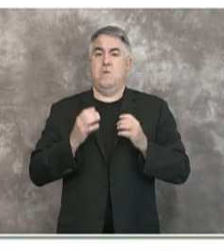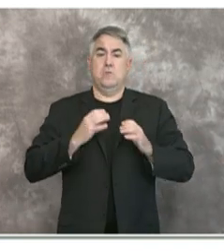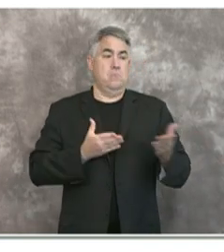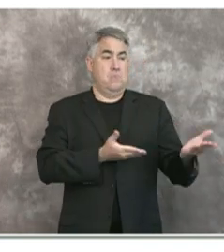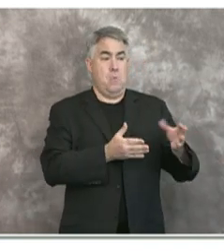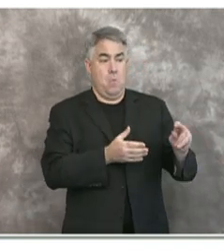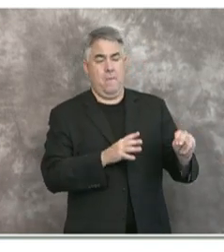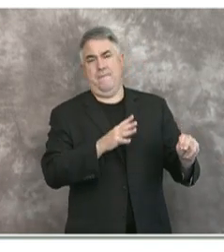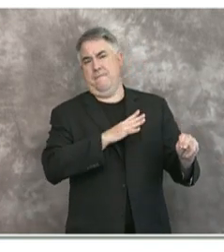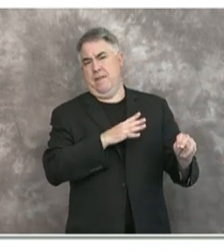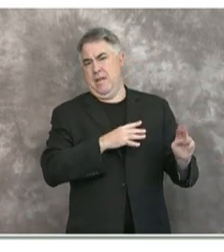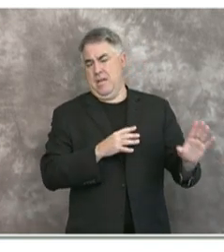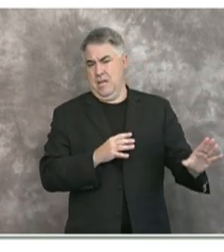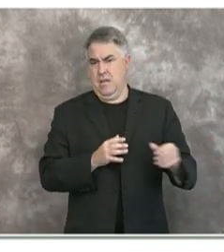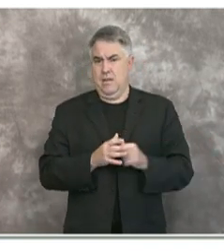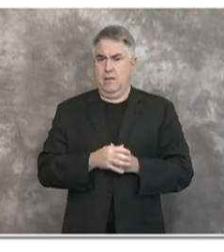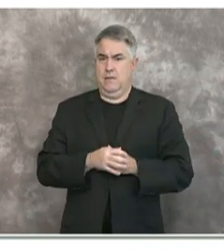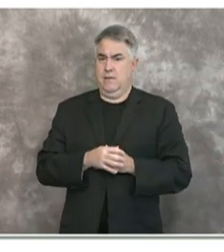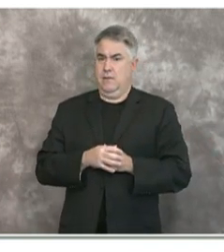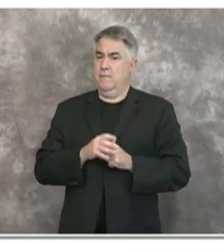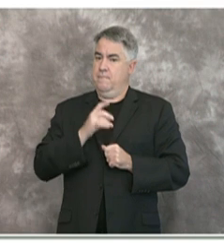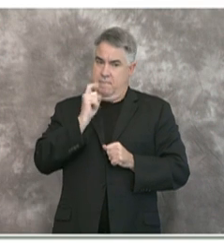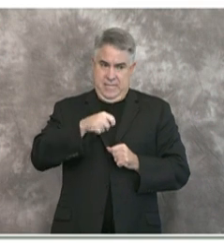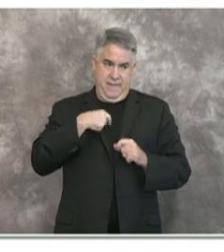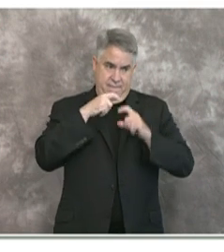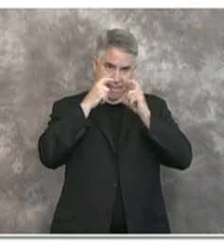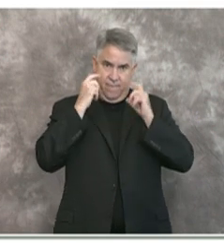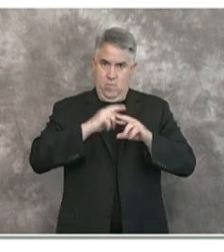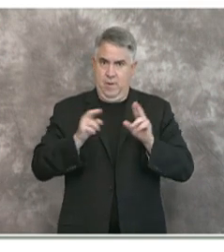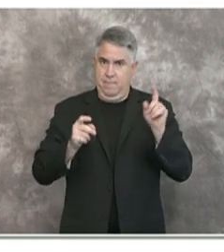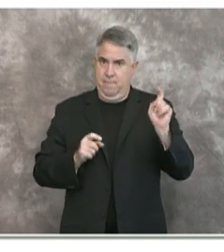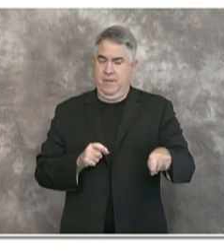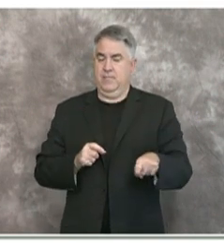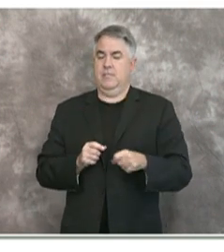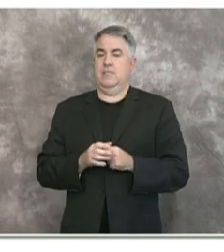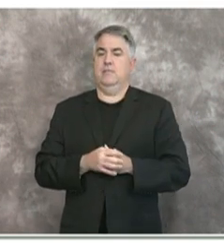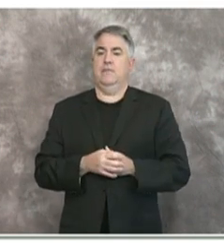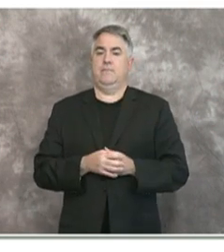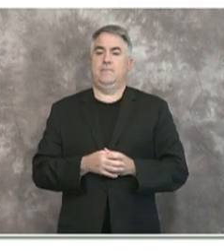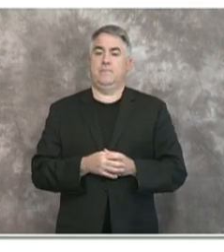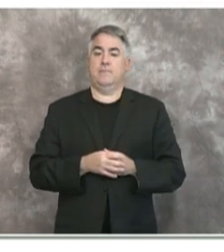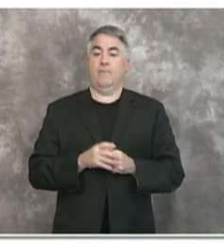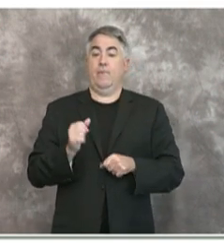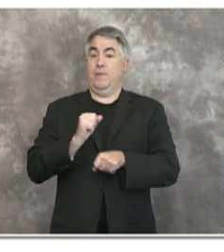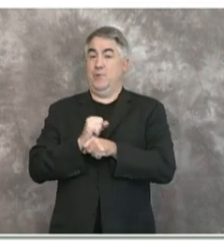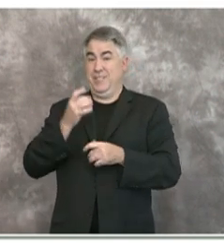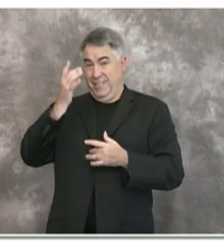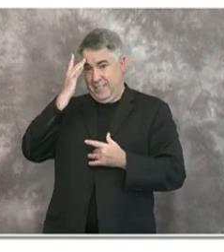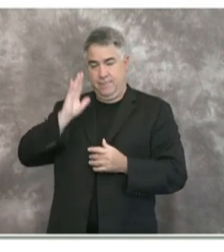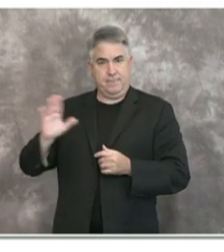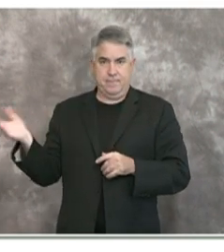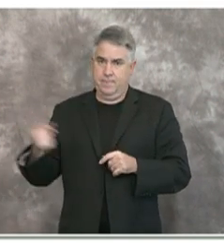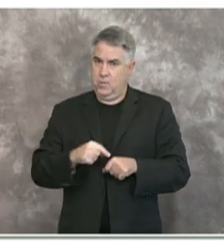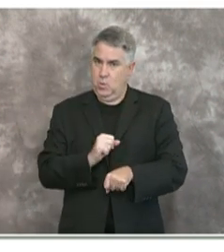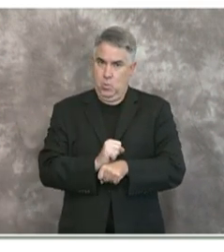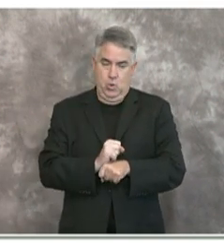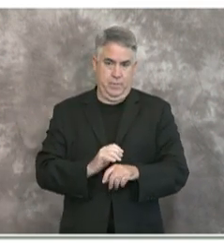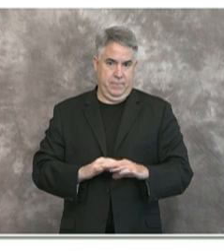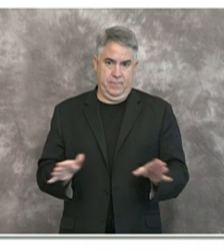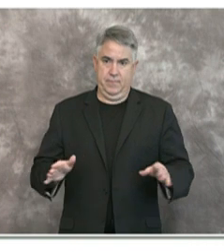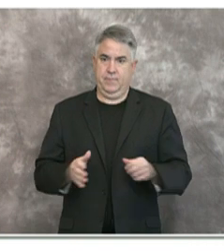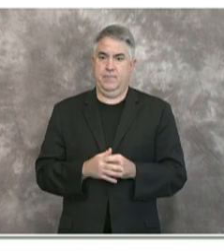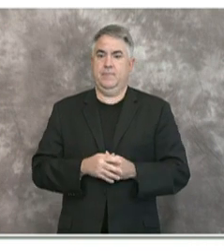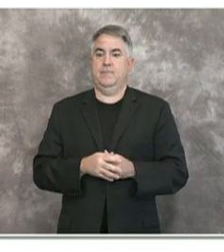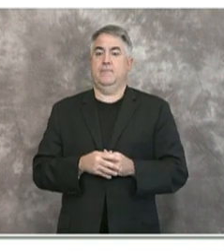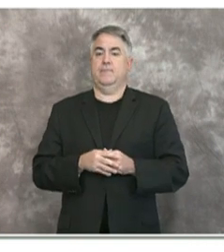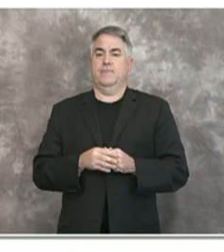for your customers. If an employee is sick or has symptoms, they should not go into the salon or barbershop. And there's frequent cleaning schedules and guidance